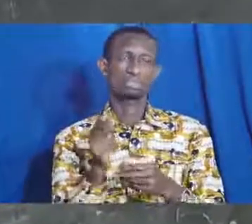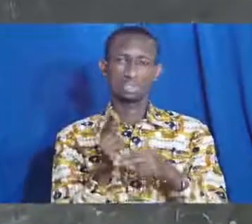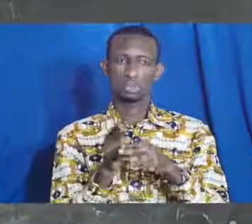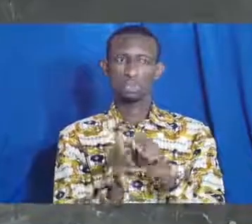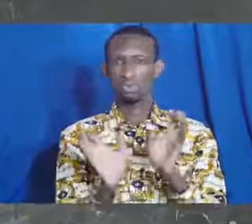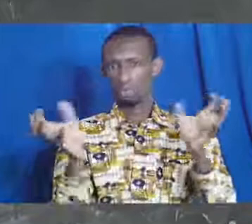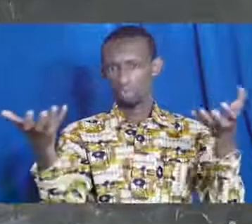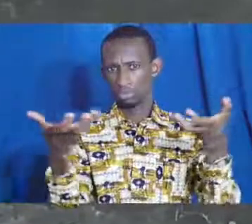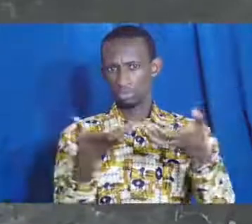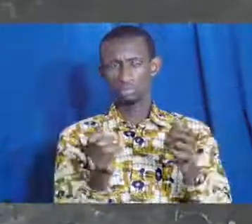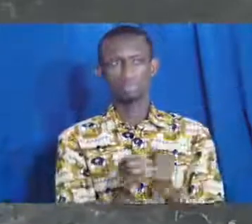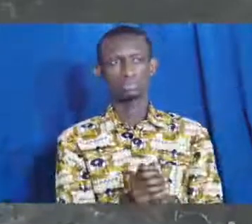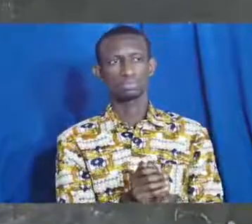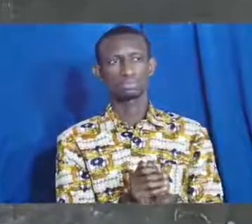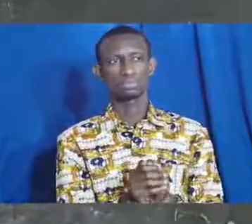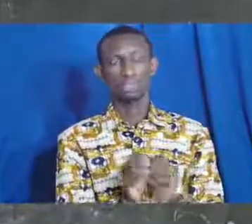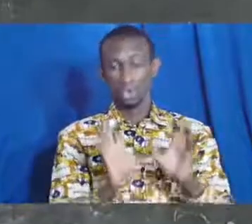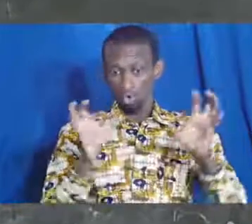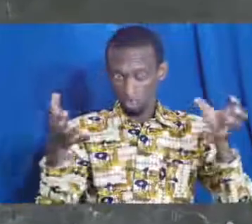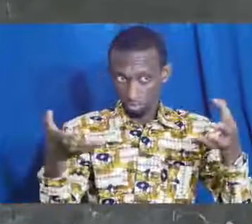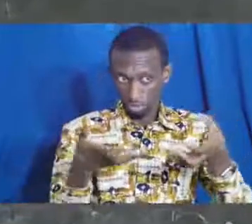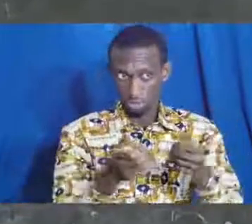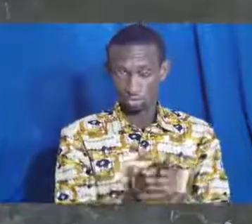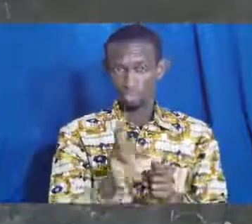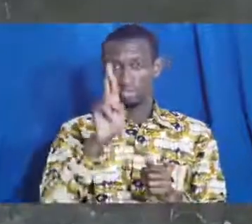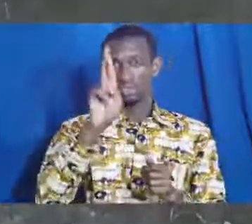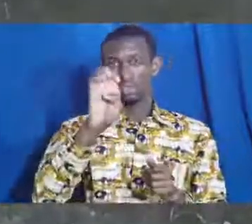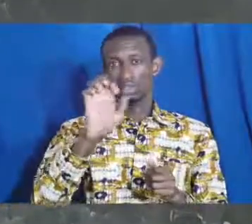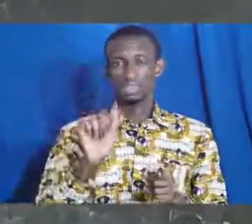combination reaction.